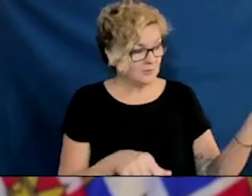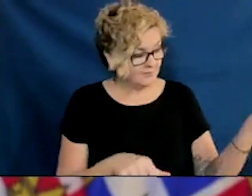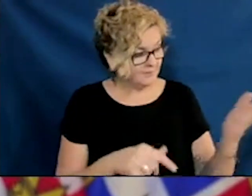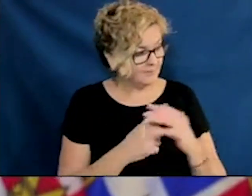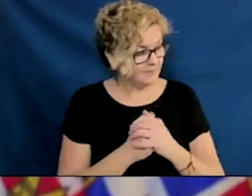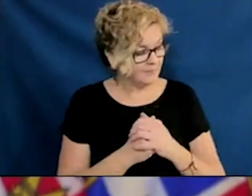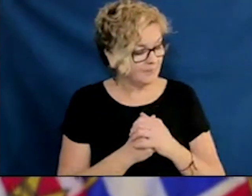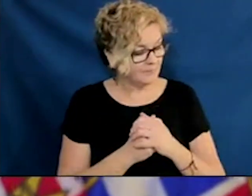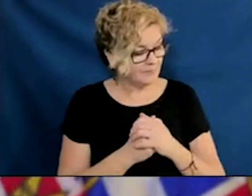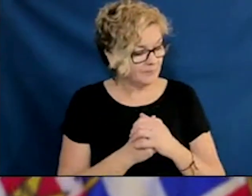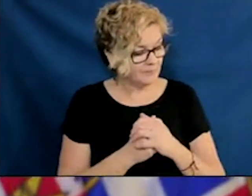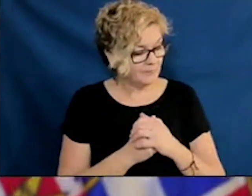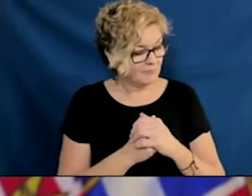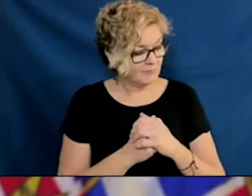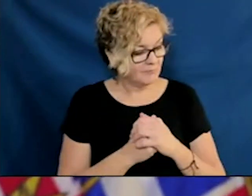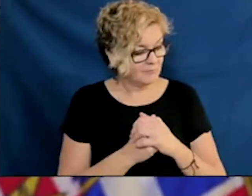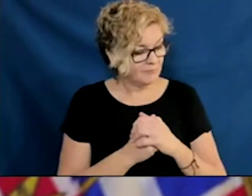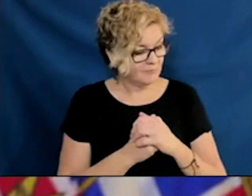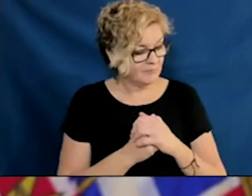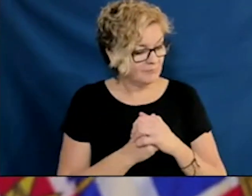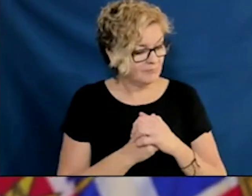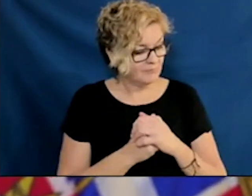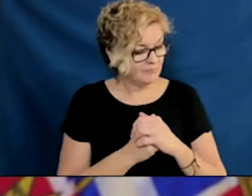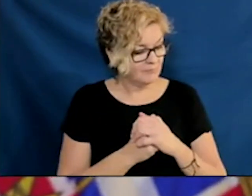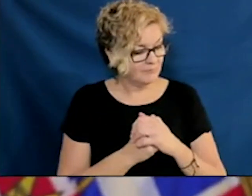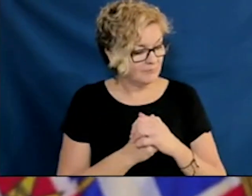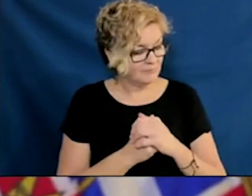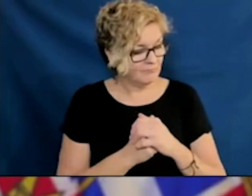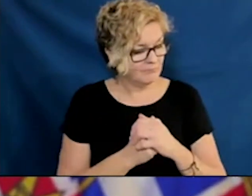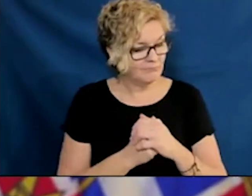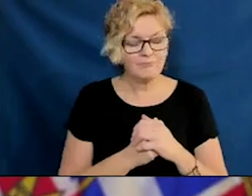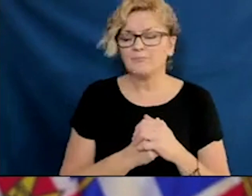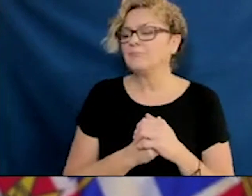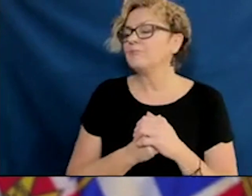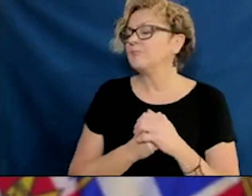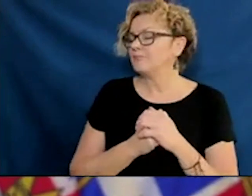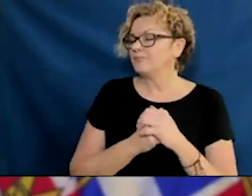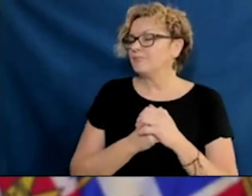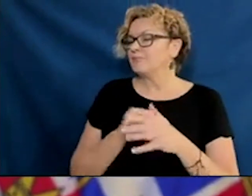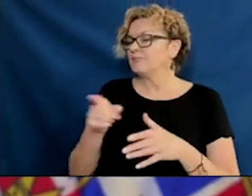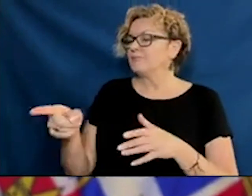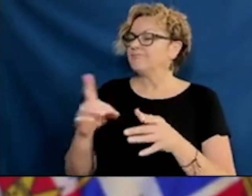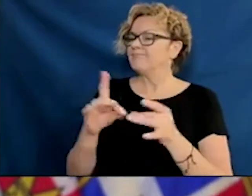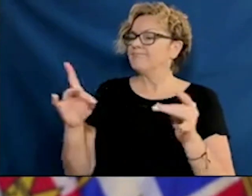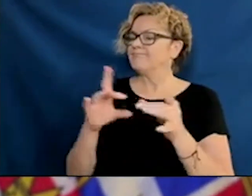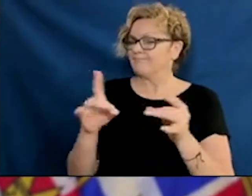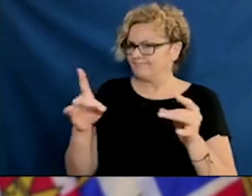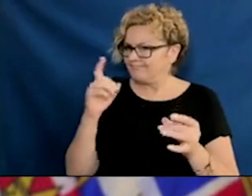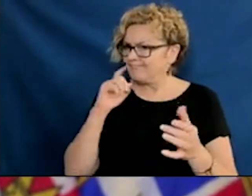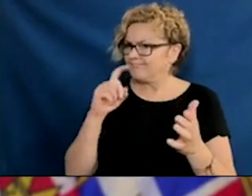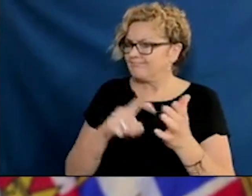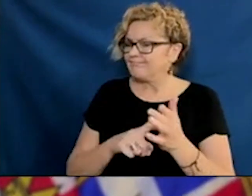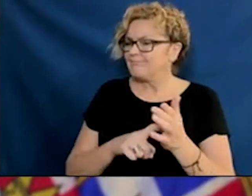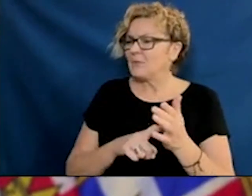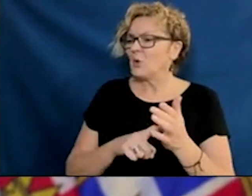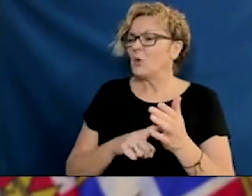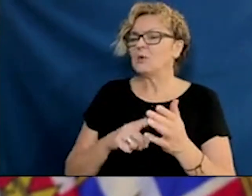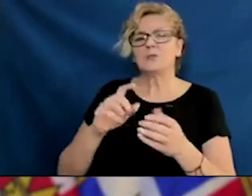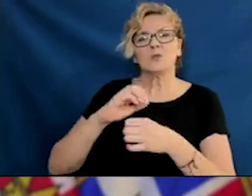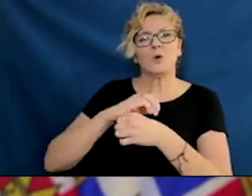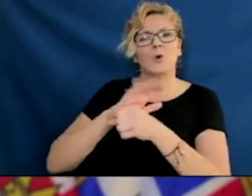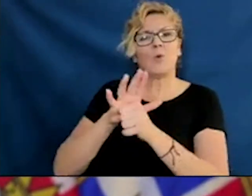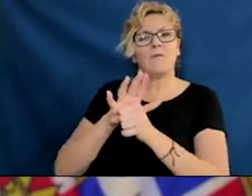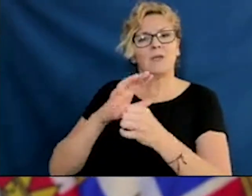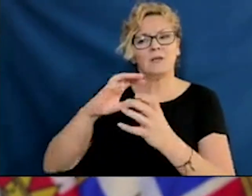Dr. Henry, how large is the concern that there has been spread of the variant in the school setting? And with